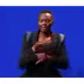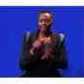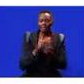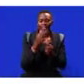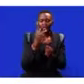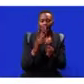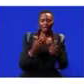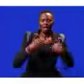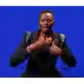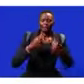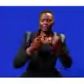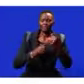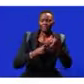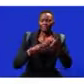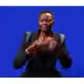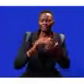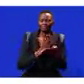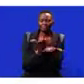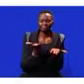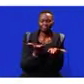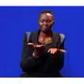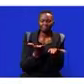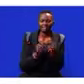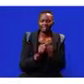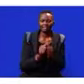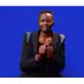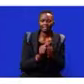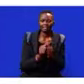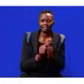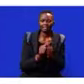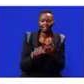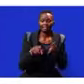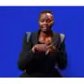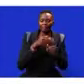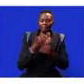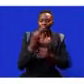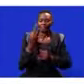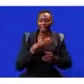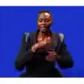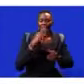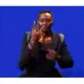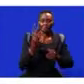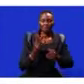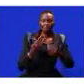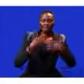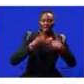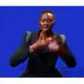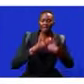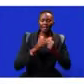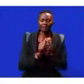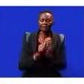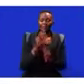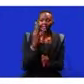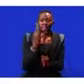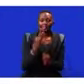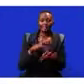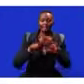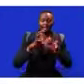Matthew 60 something. Then from three and four, we have three